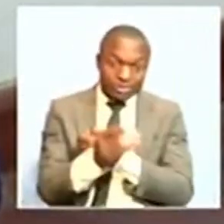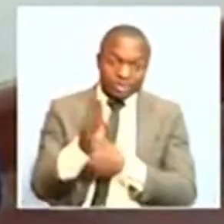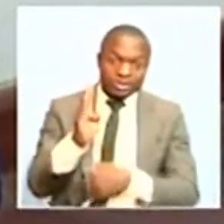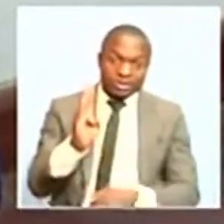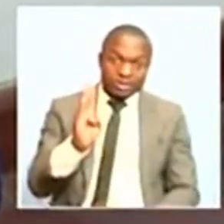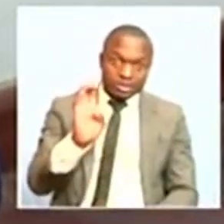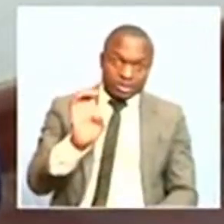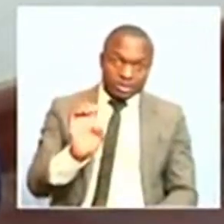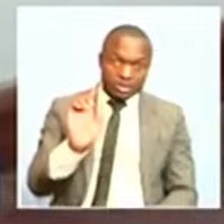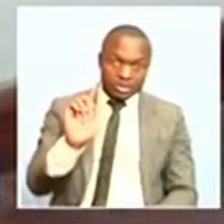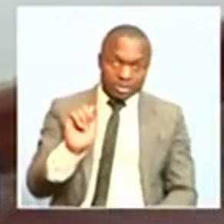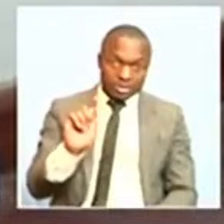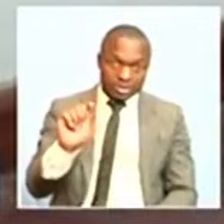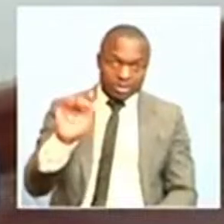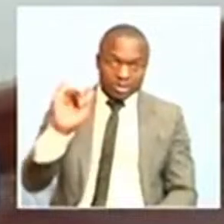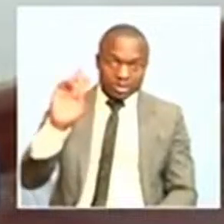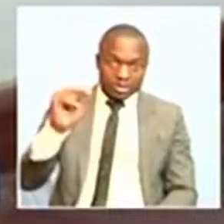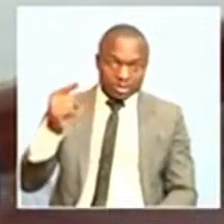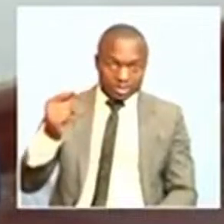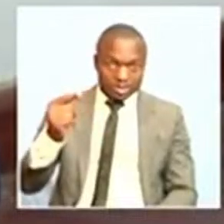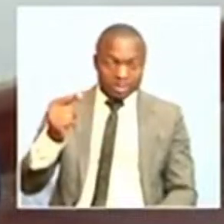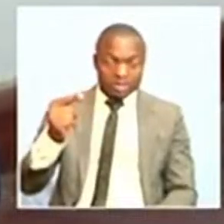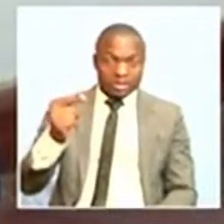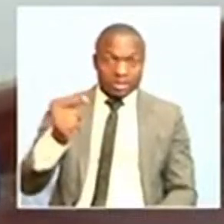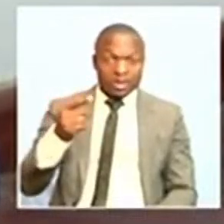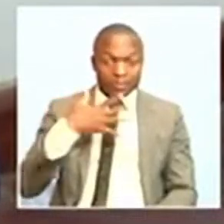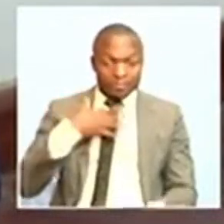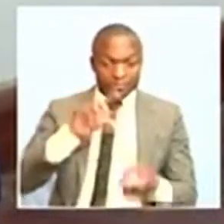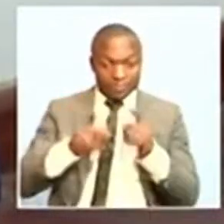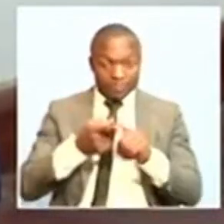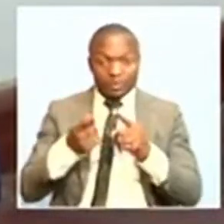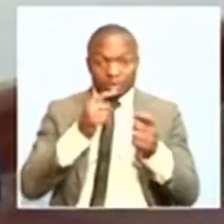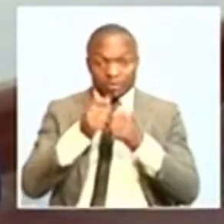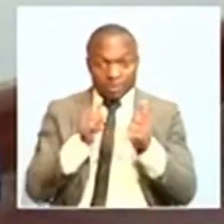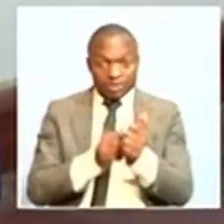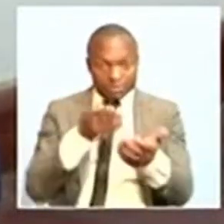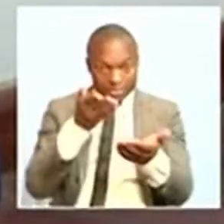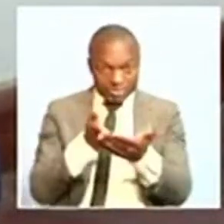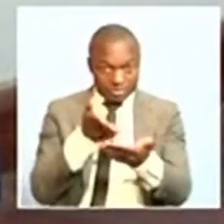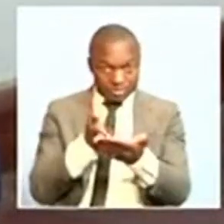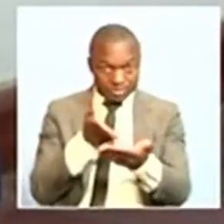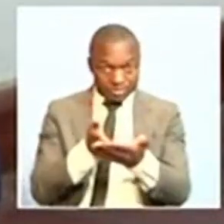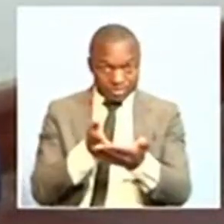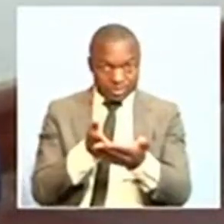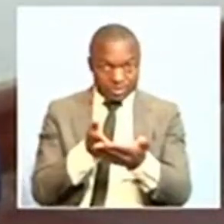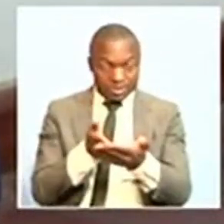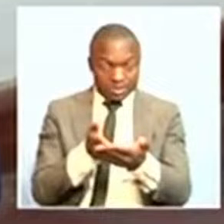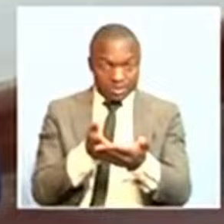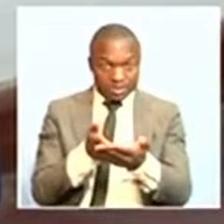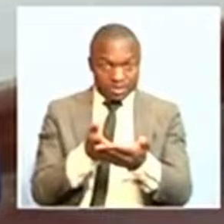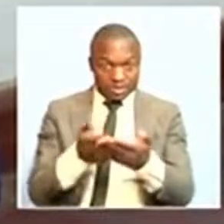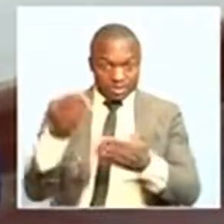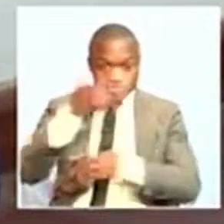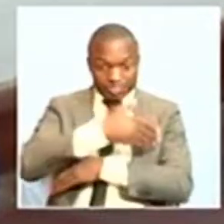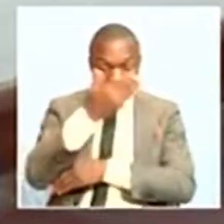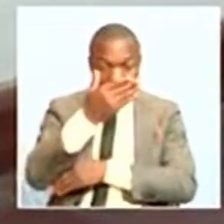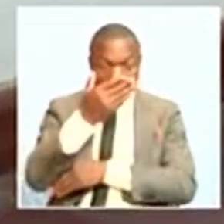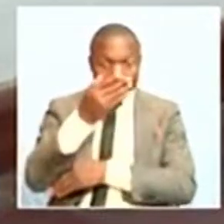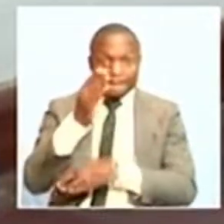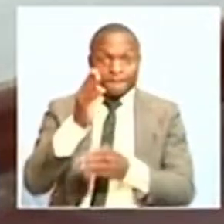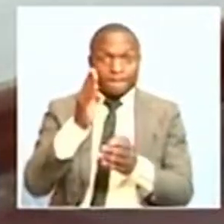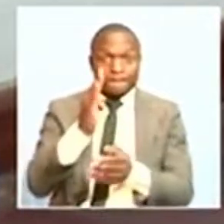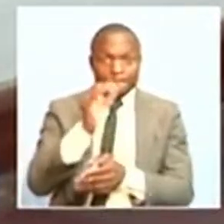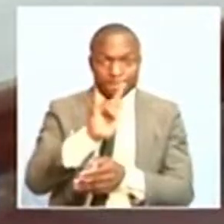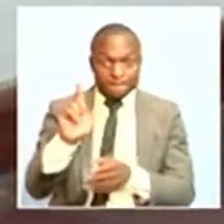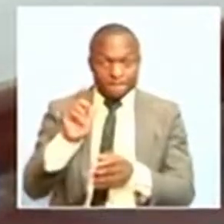industry in the budget, and my colleague will allude to those, which are contained in the Customs and Excise Bill. So when